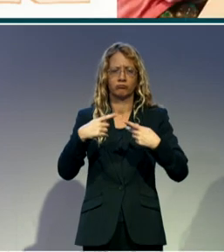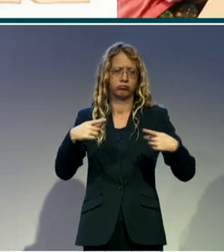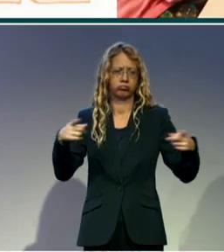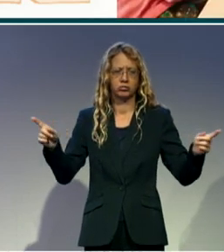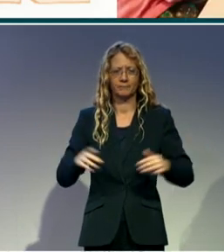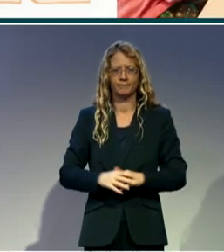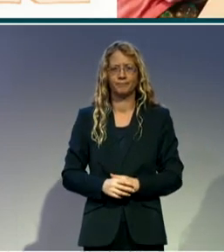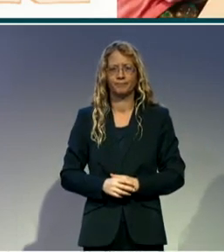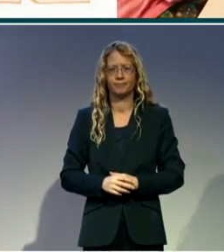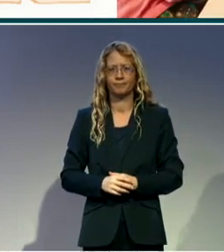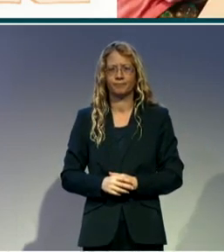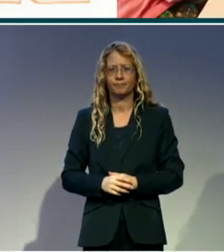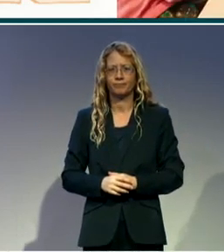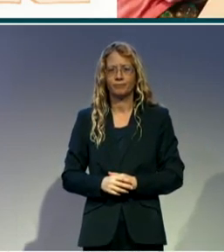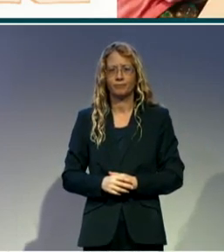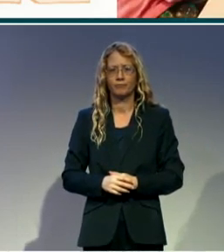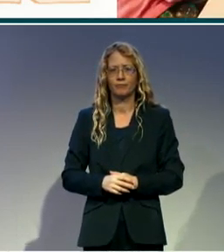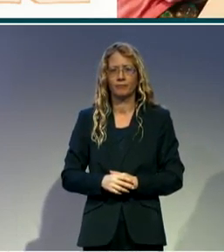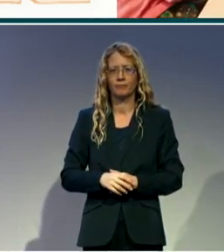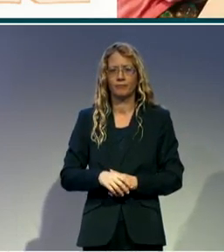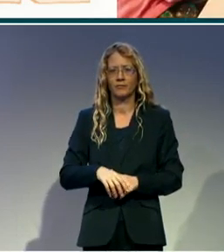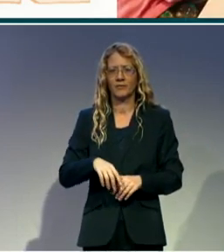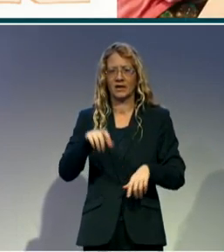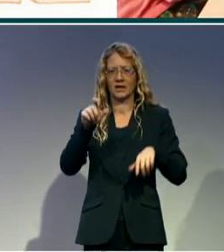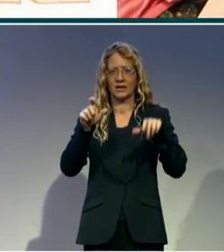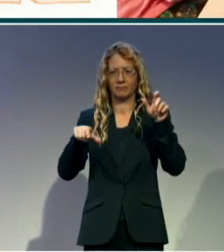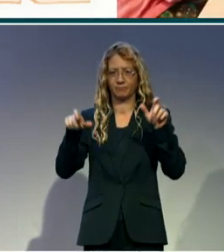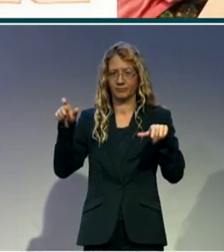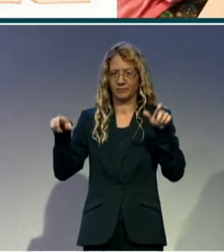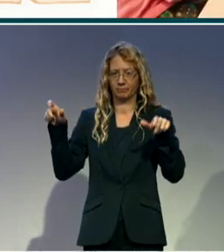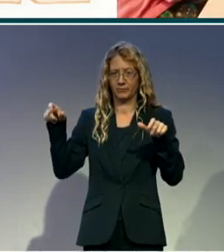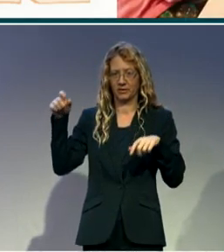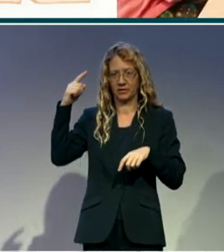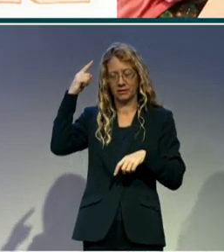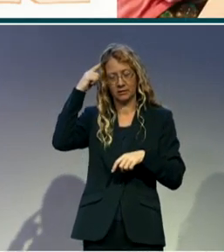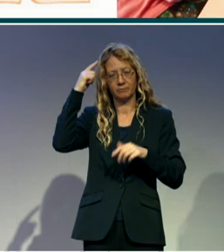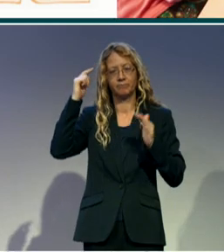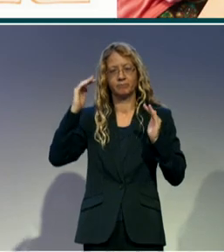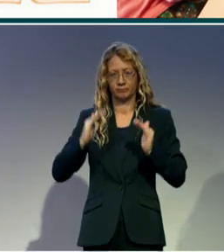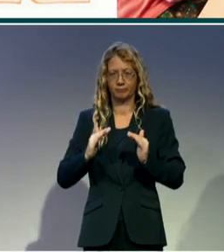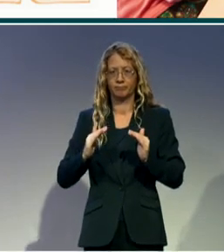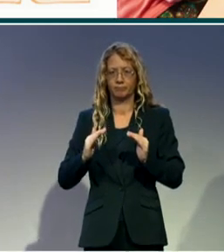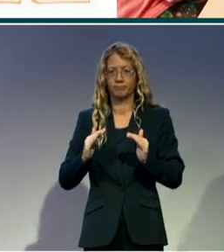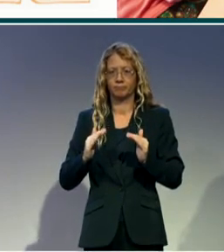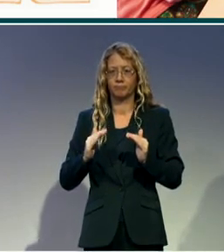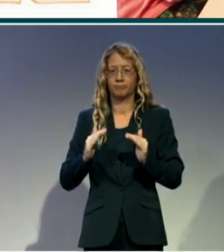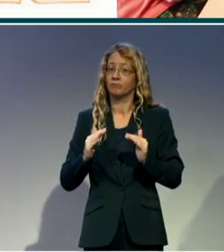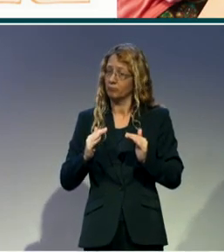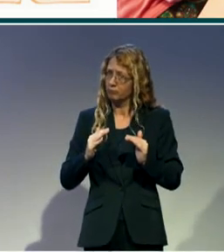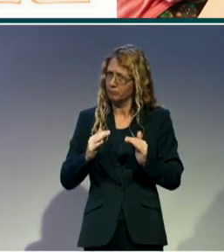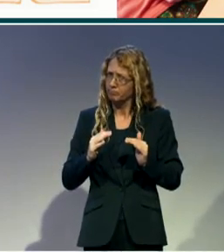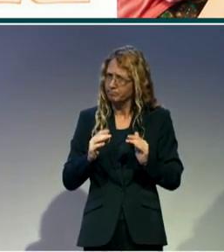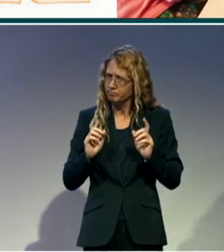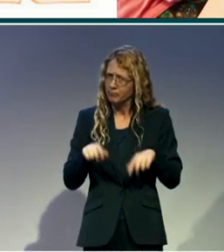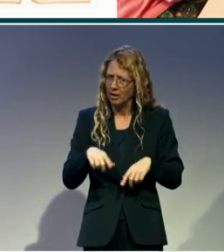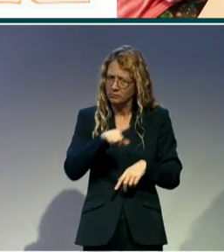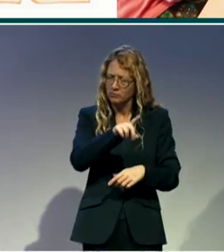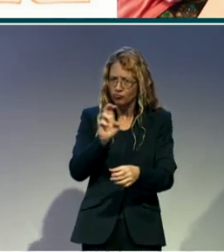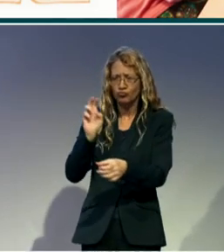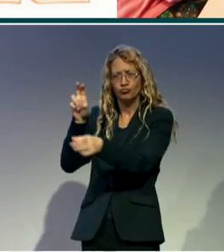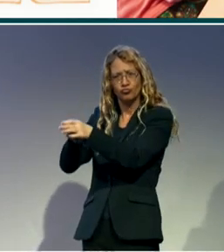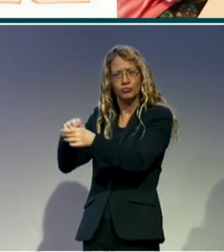People with intellectual disability have a right to be political party members, get involved in unions, contribute to broad policy domains,